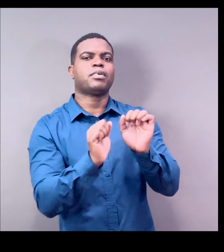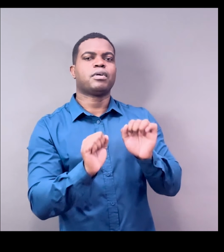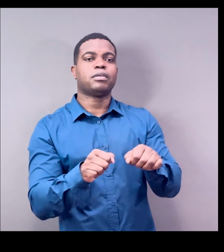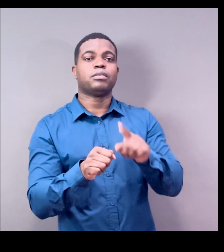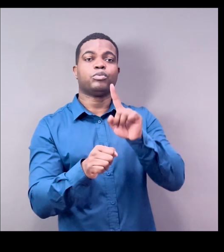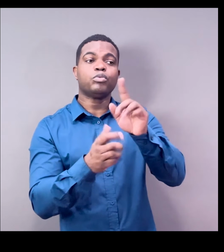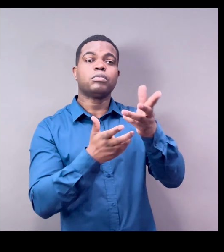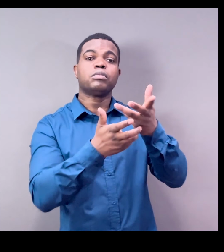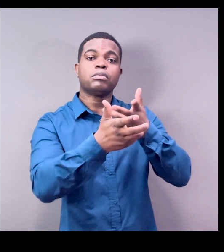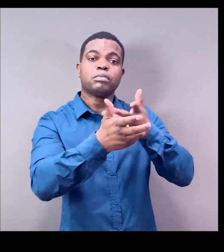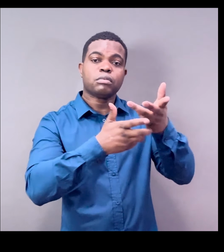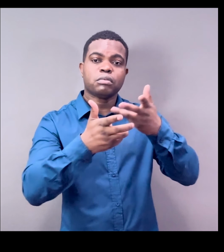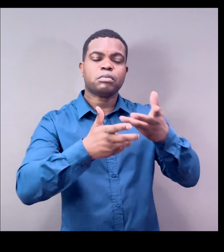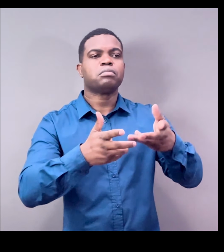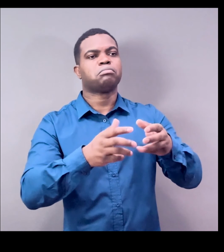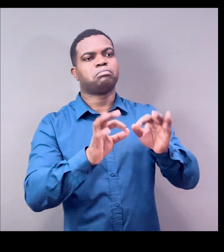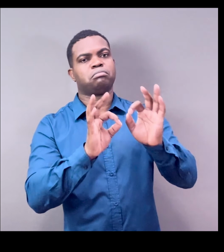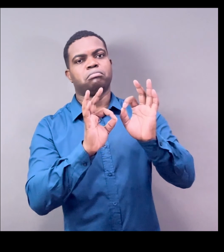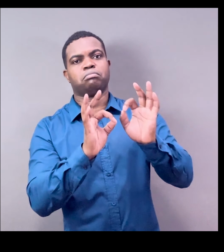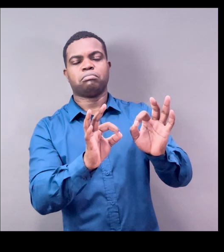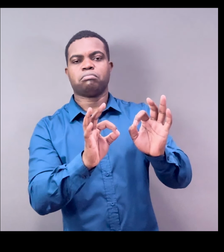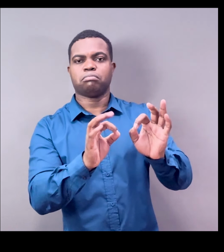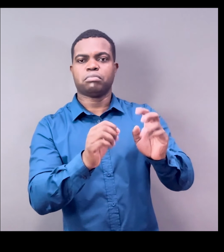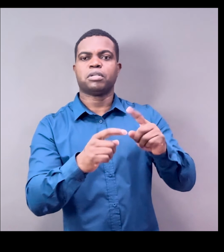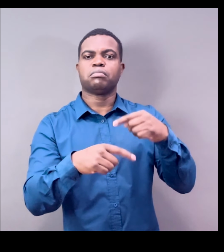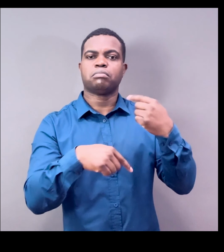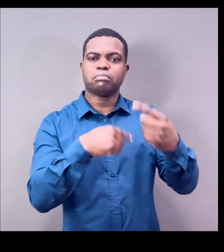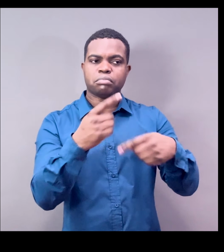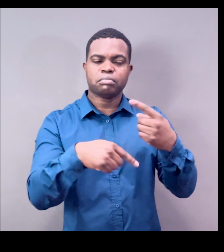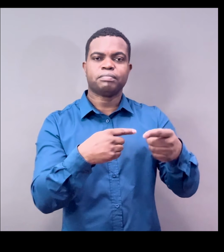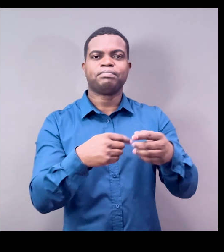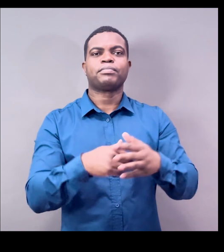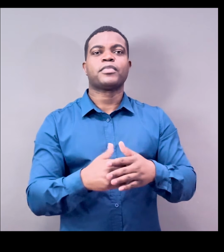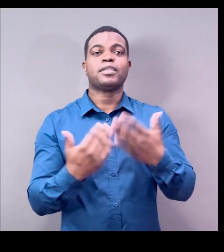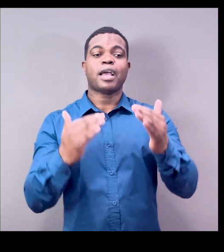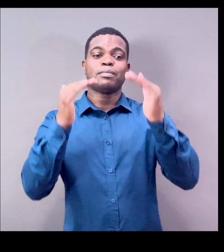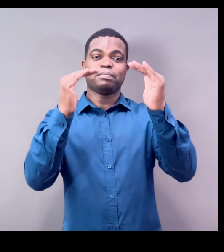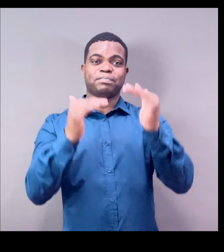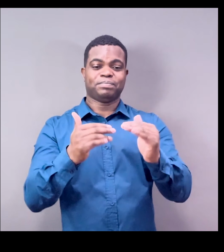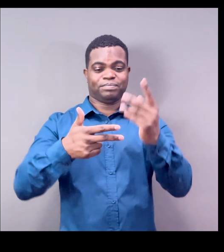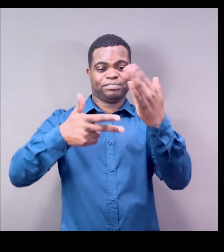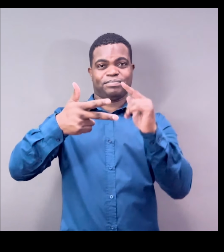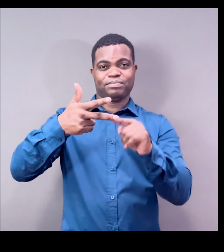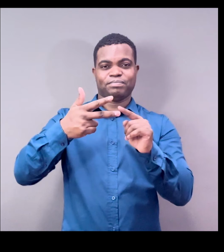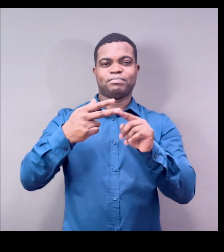from your community engagement efforts. See you in the next module.